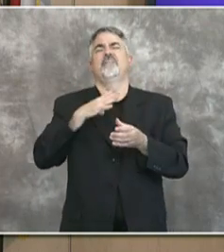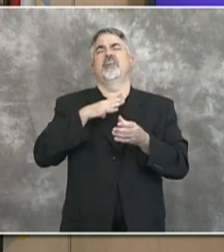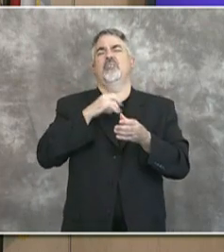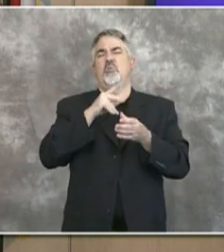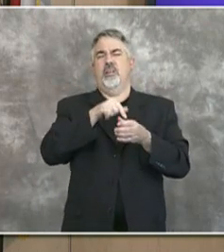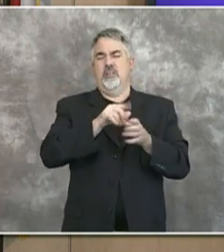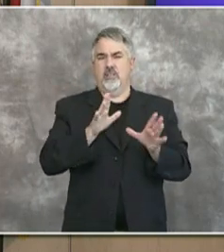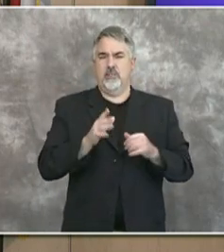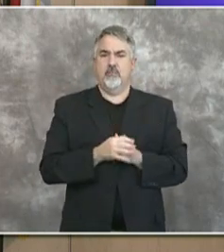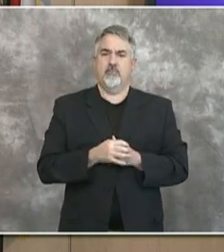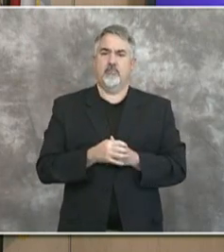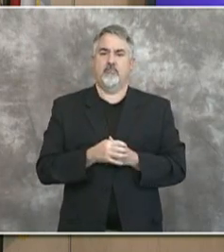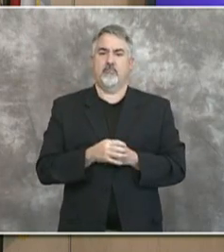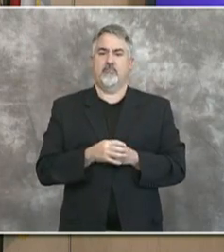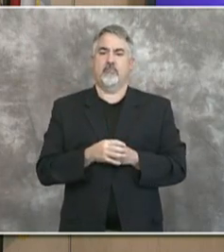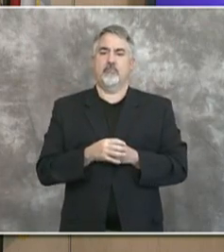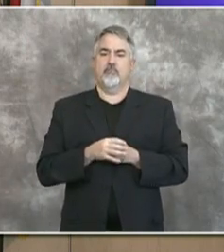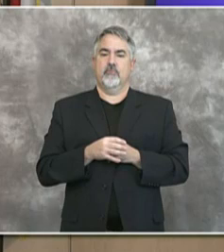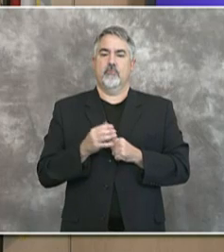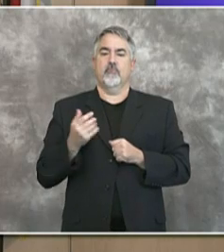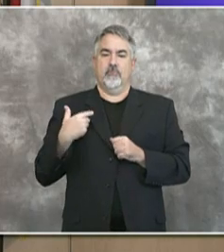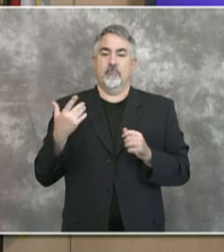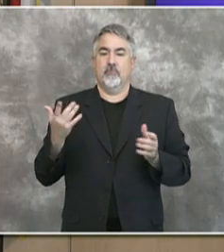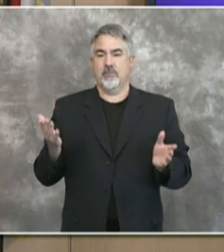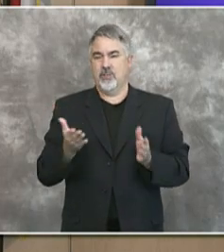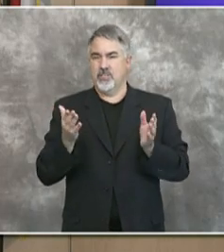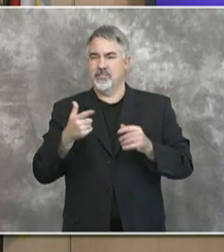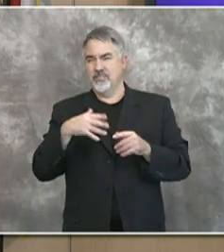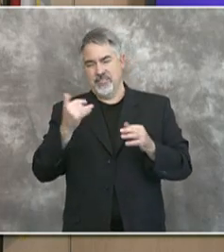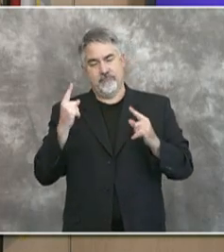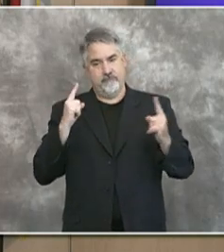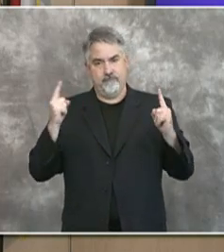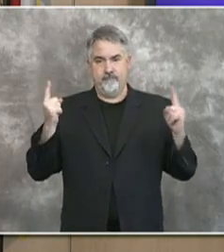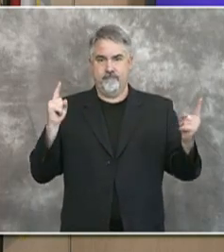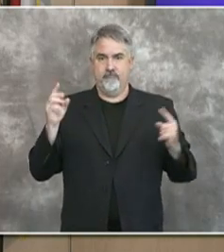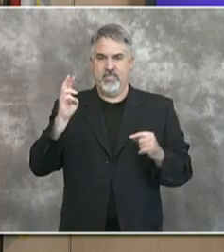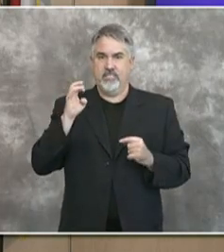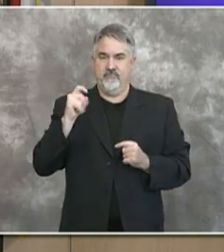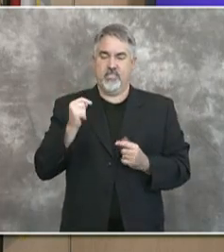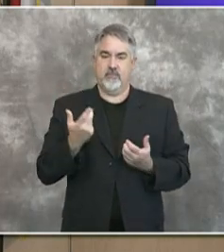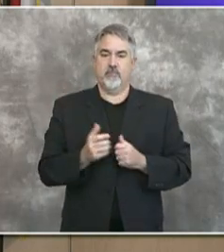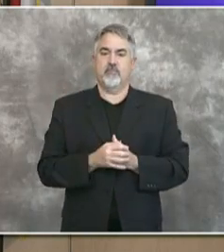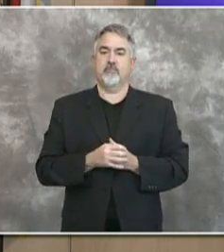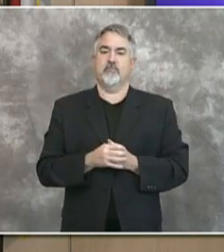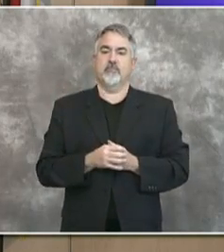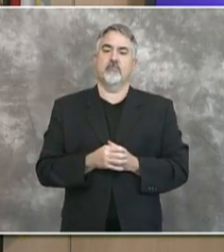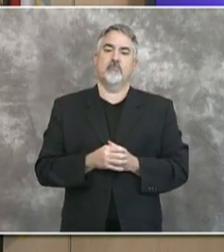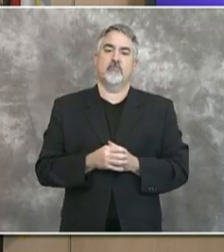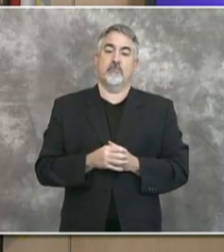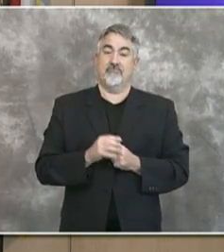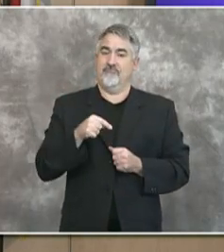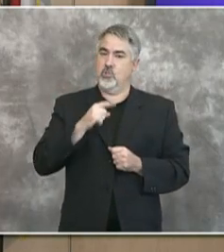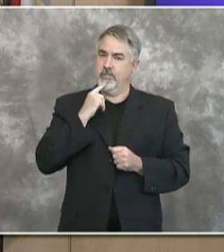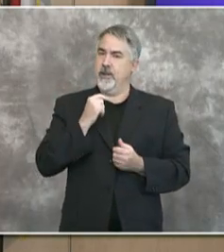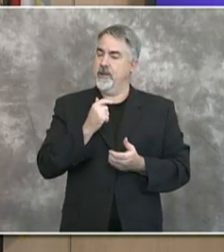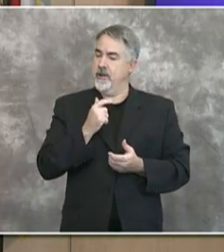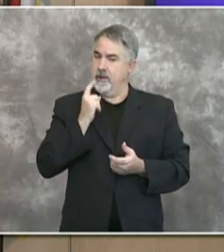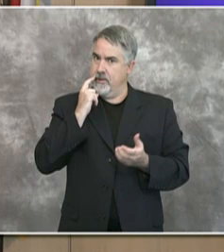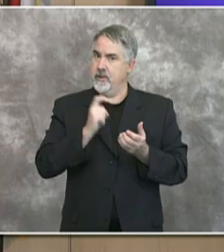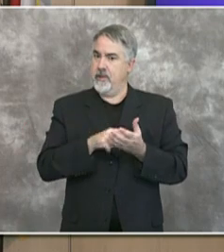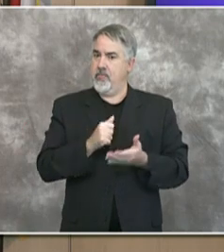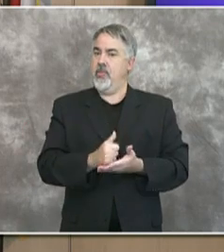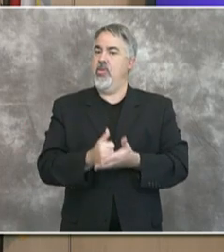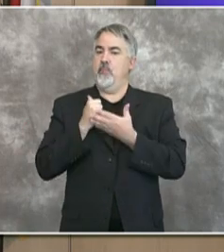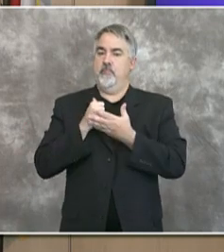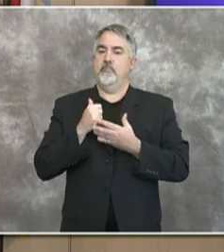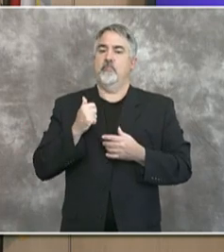house. We believe that there is increased evidence that this is not only helpful, but perhaps just as importantly, we believe this is going to